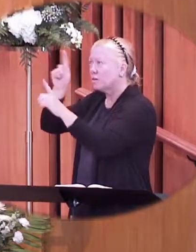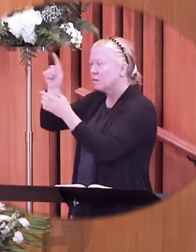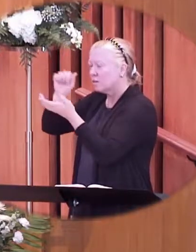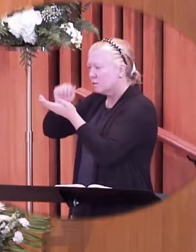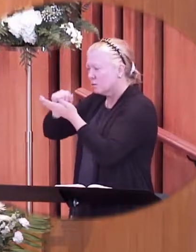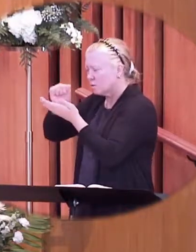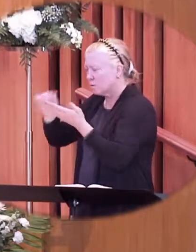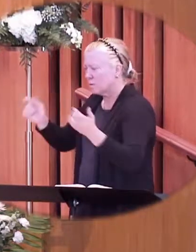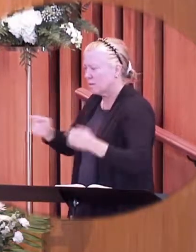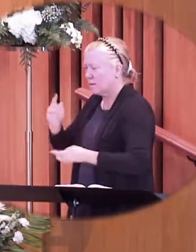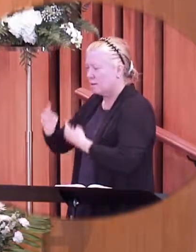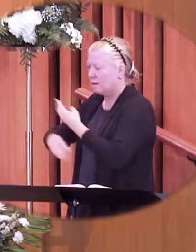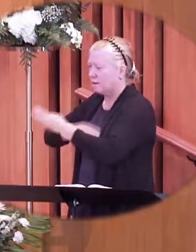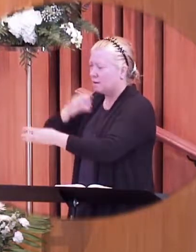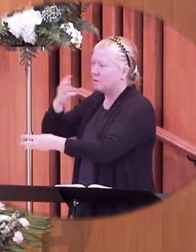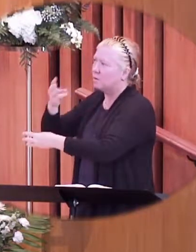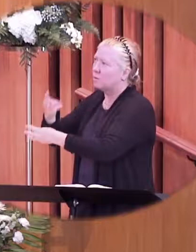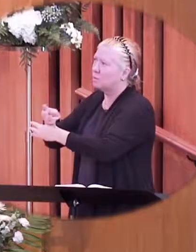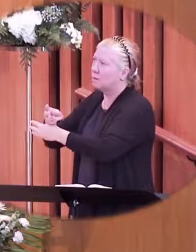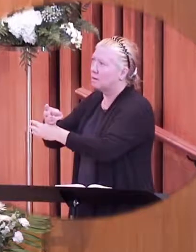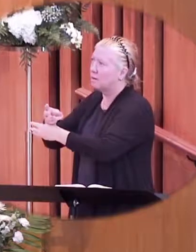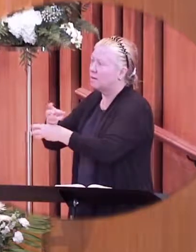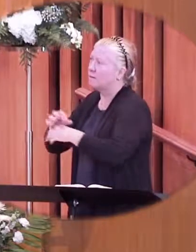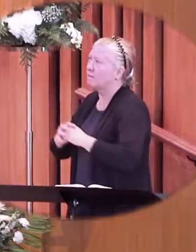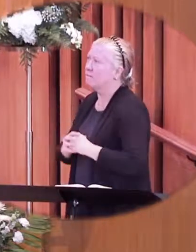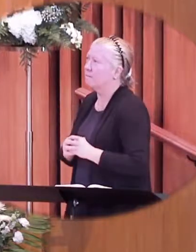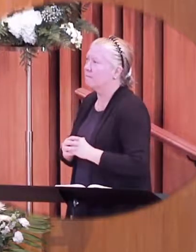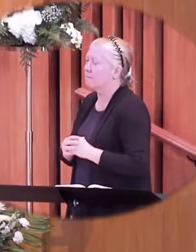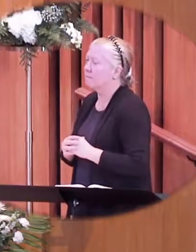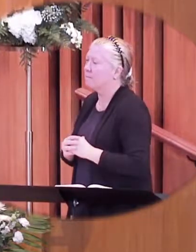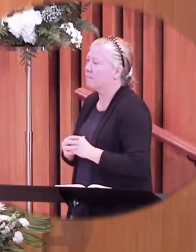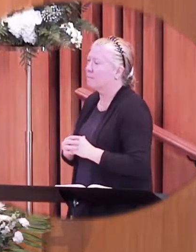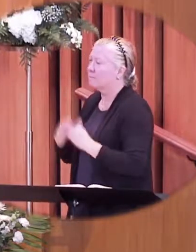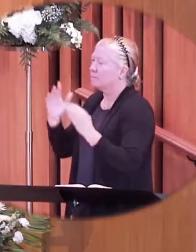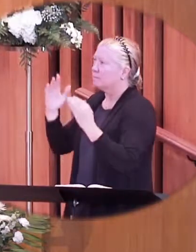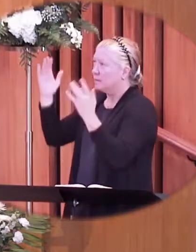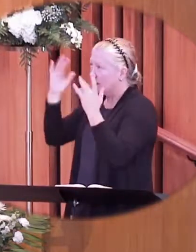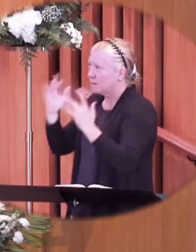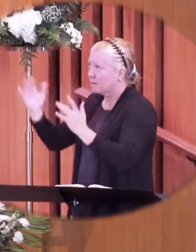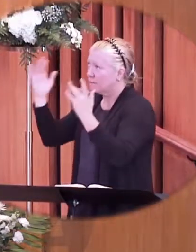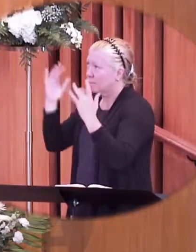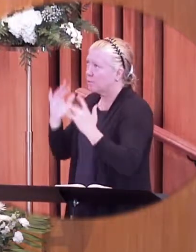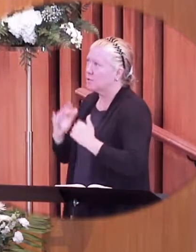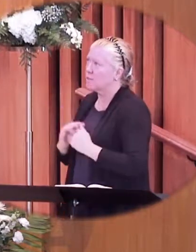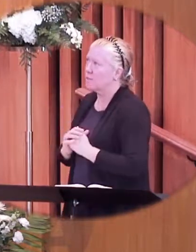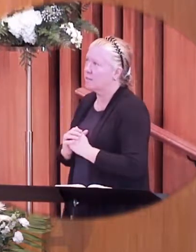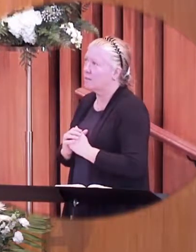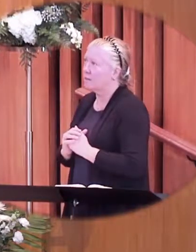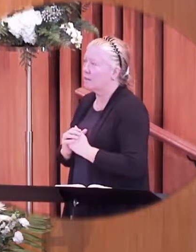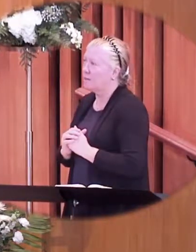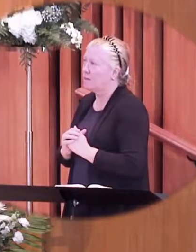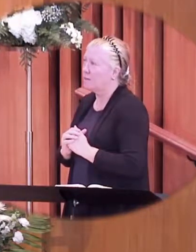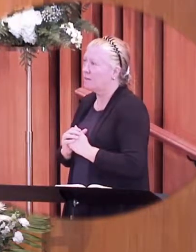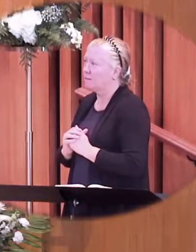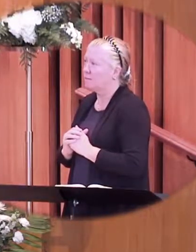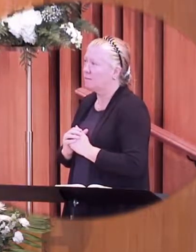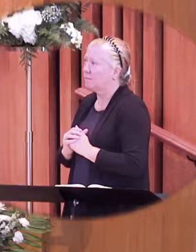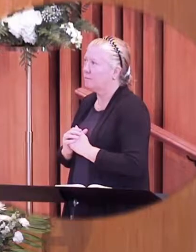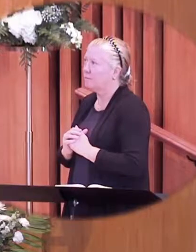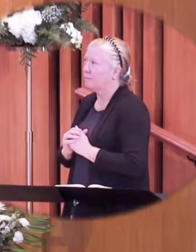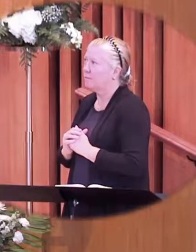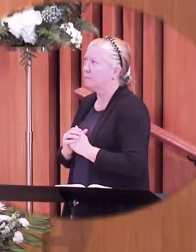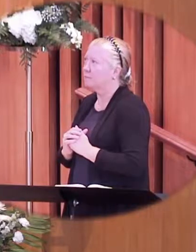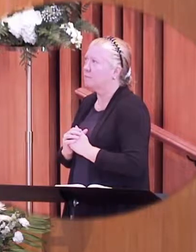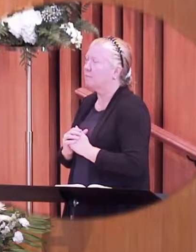Father, take away the sins of the world, have mercy